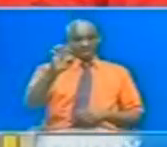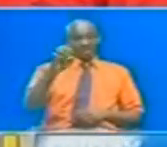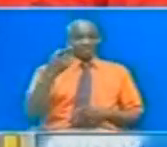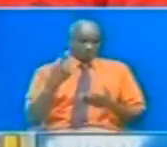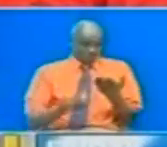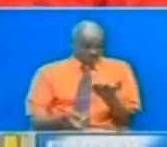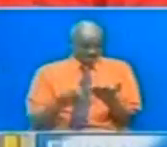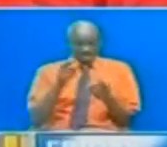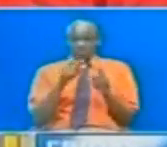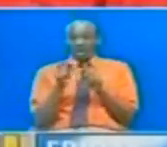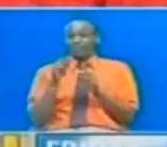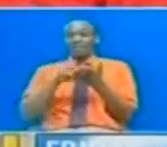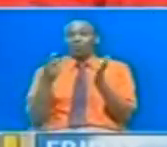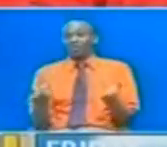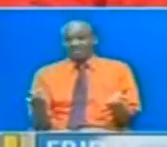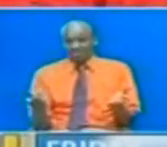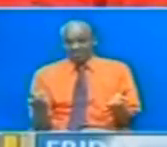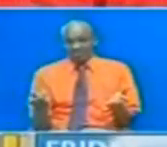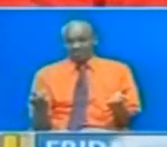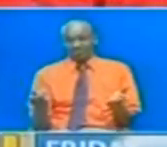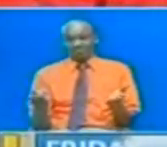also affect in the same way?